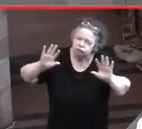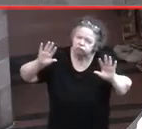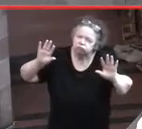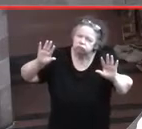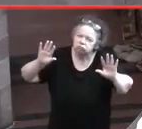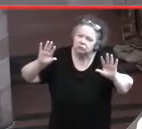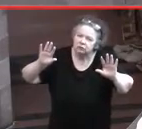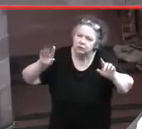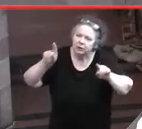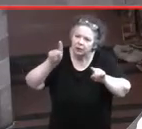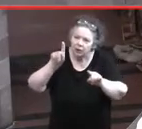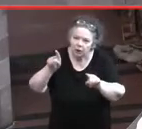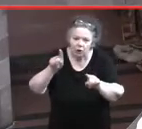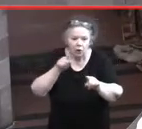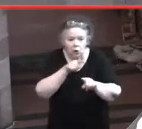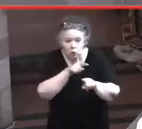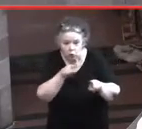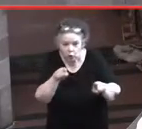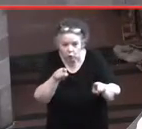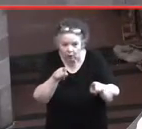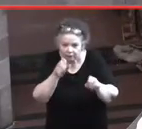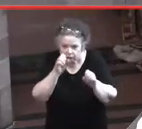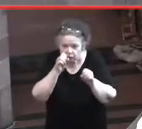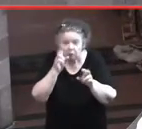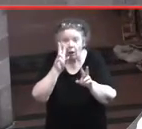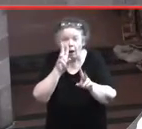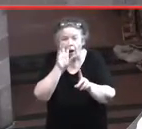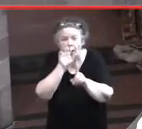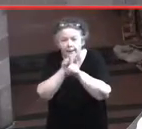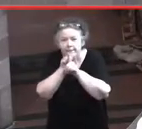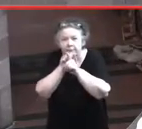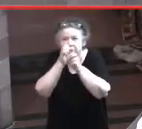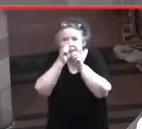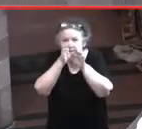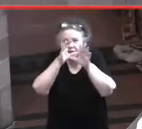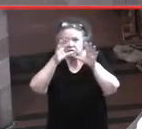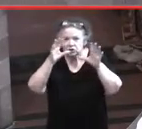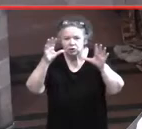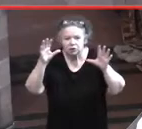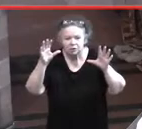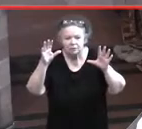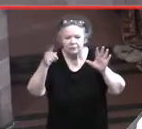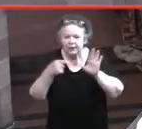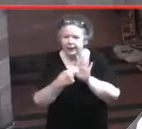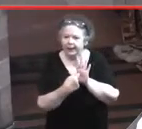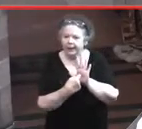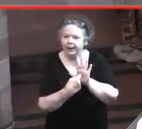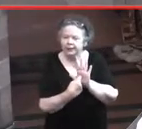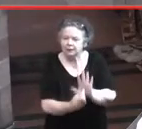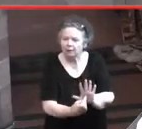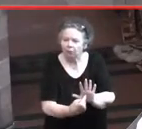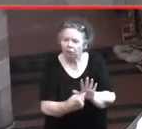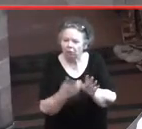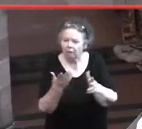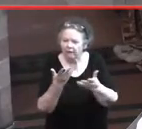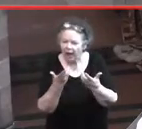You are called to attend to the visions, be an example of discipleship and service.